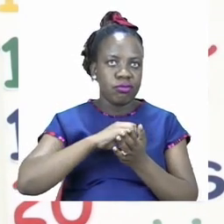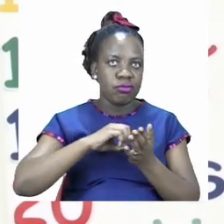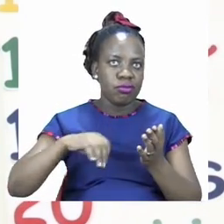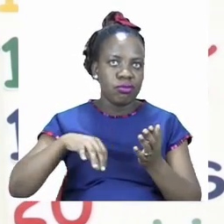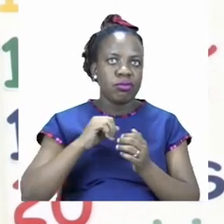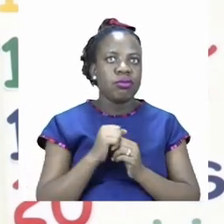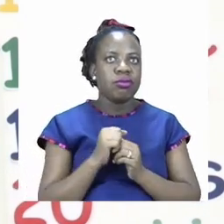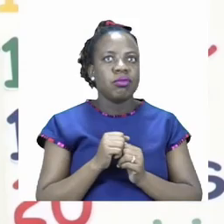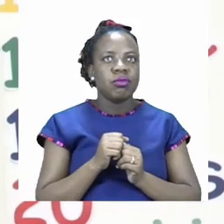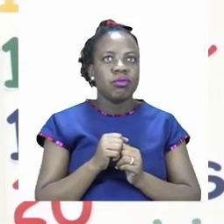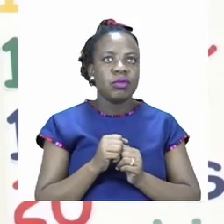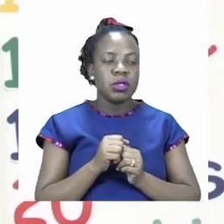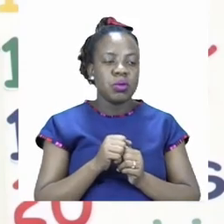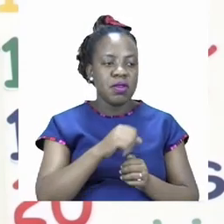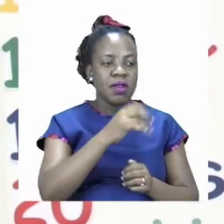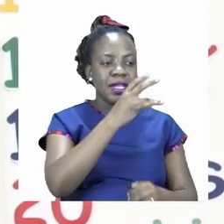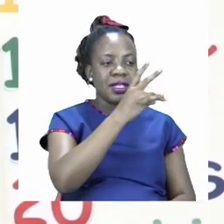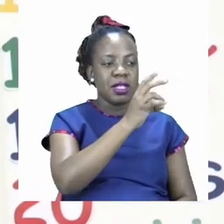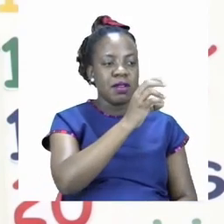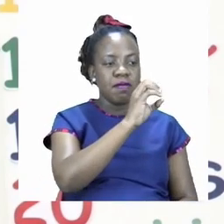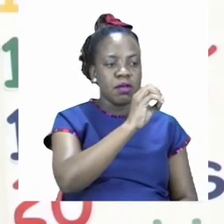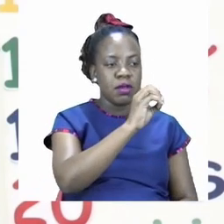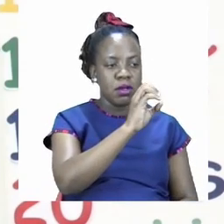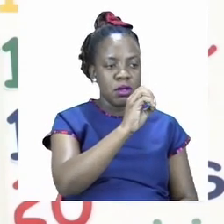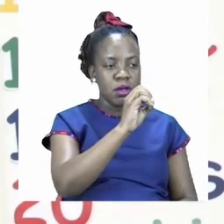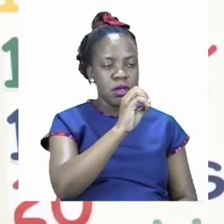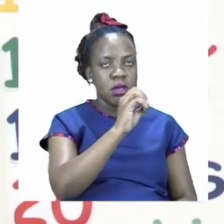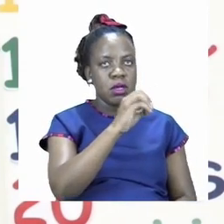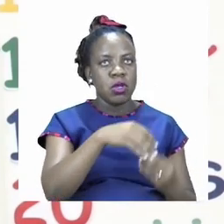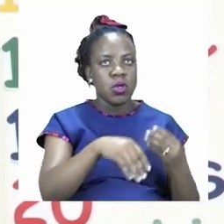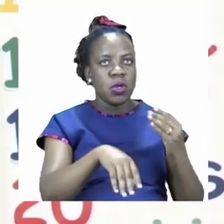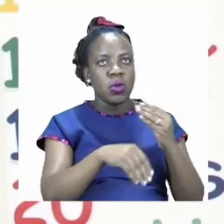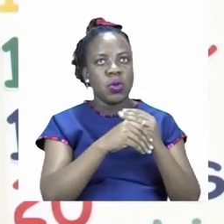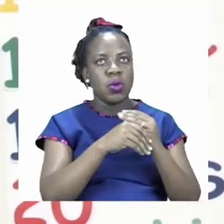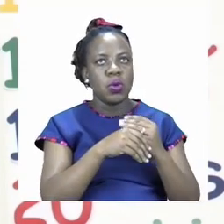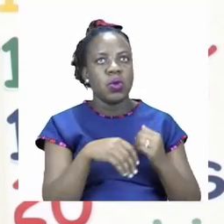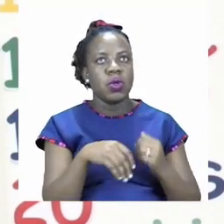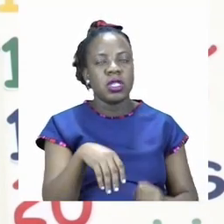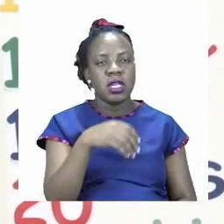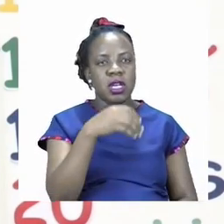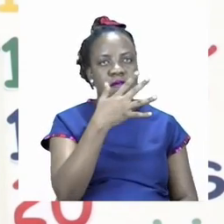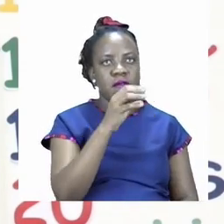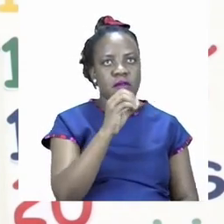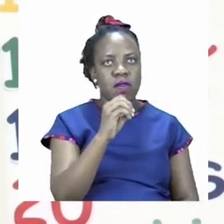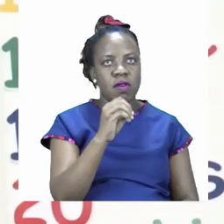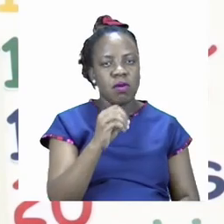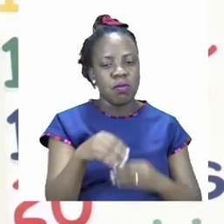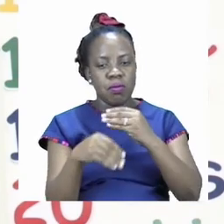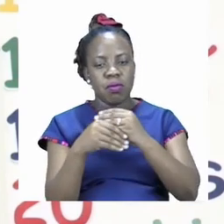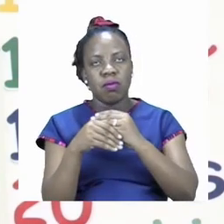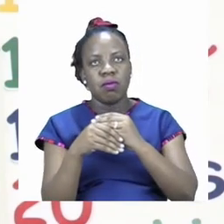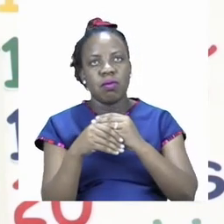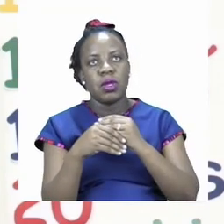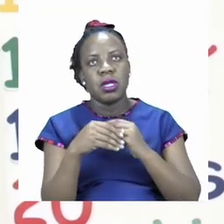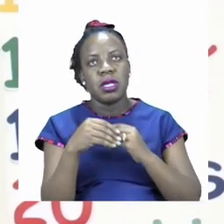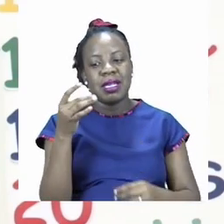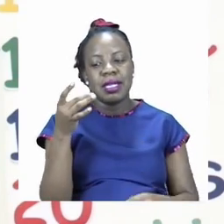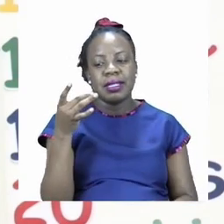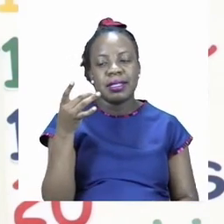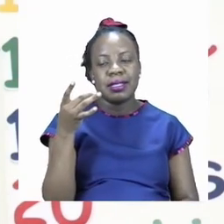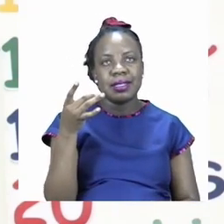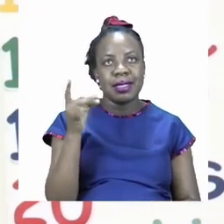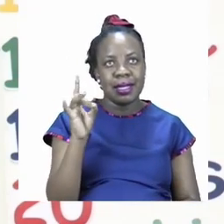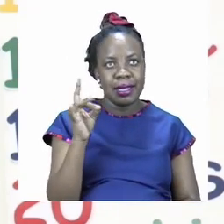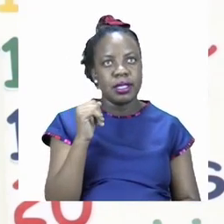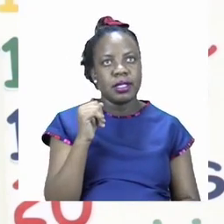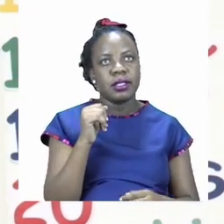50 plus 8. All you need to do is cross out the zeros. 1,